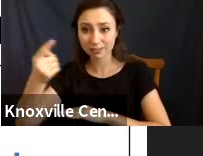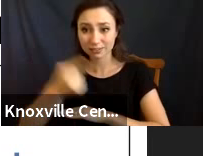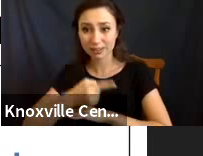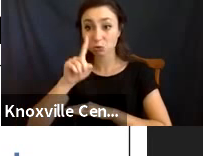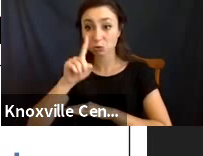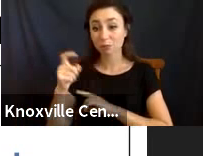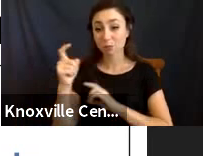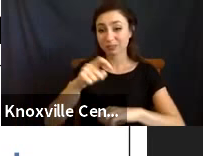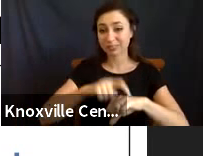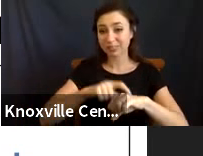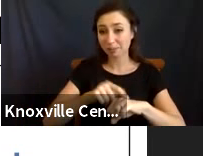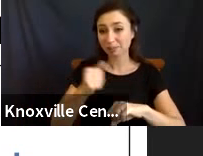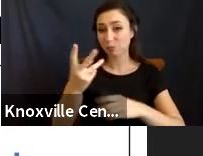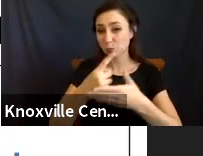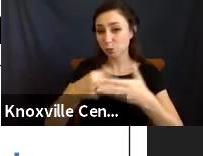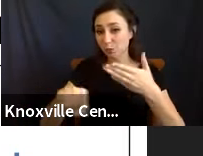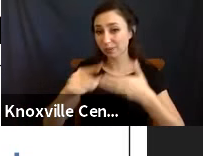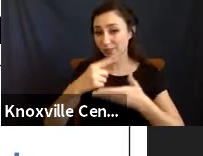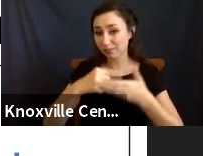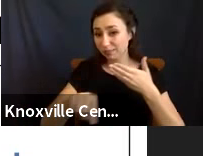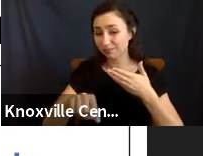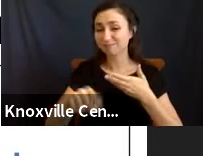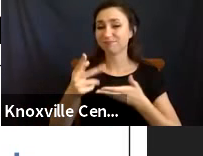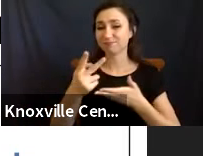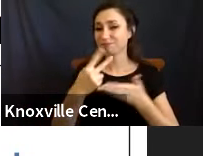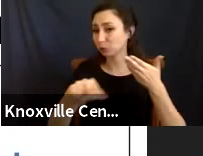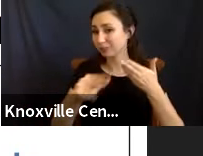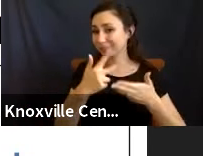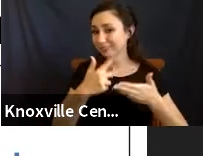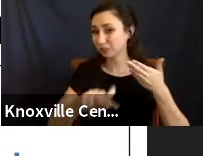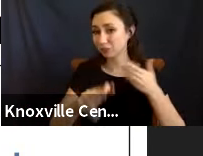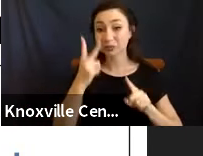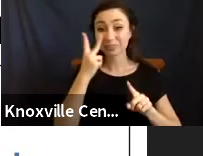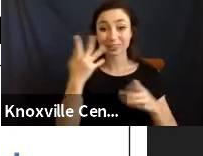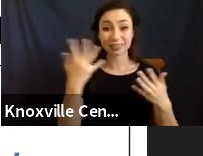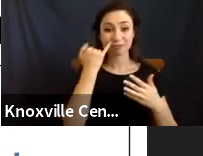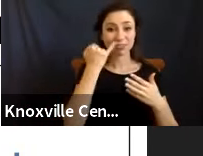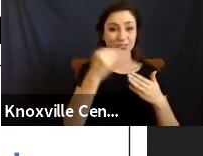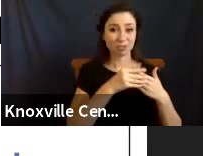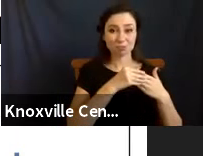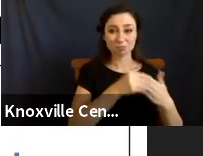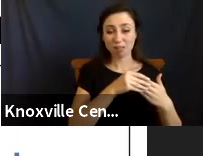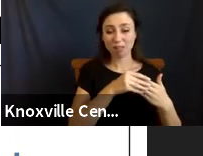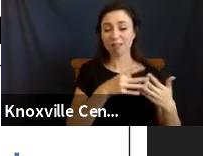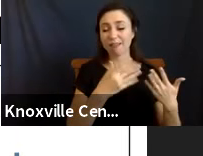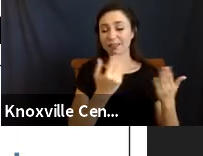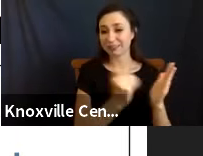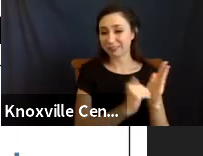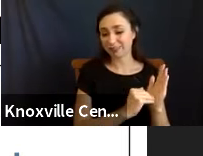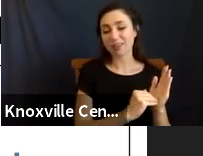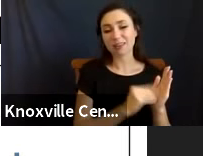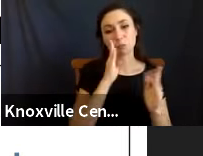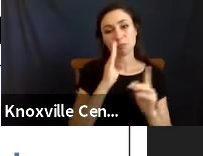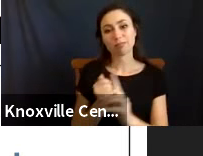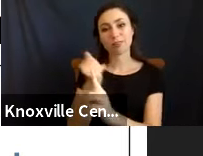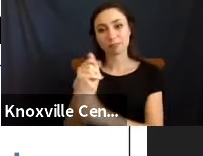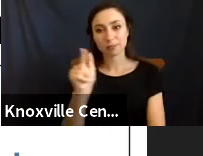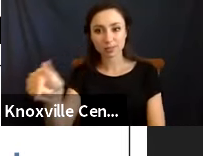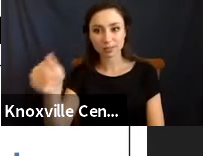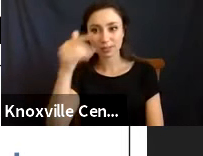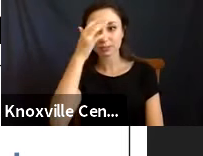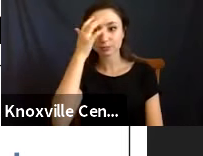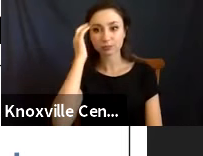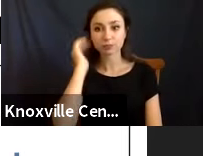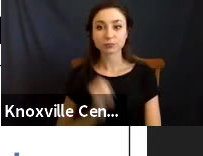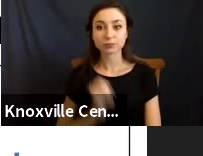period of time. A few weeks later, you see whether what you relaxed had an impact or not. Now, again, when you